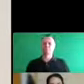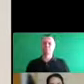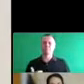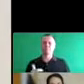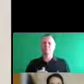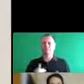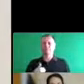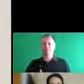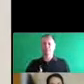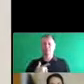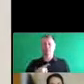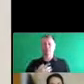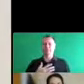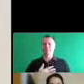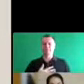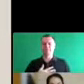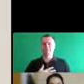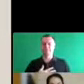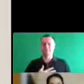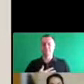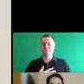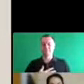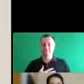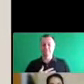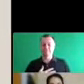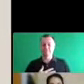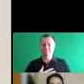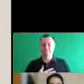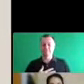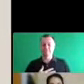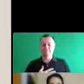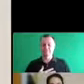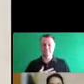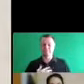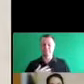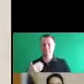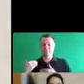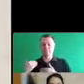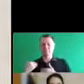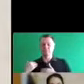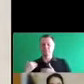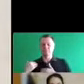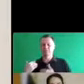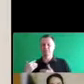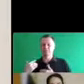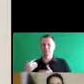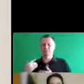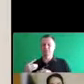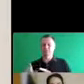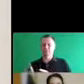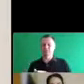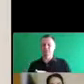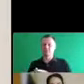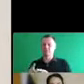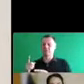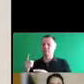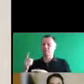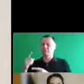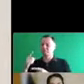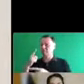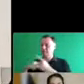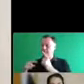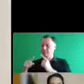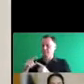myself as almost responsible to transfer and pass on culture,